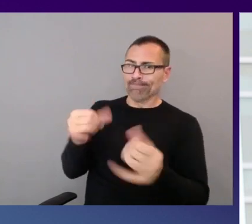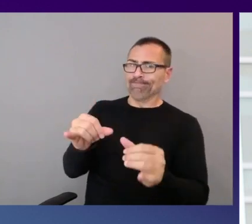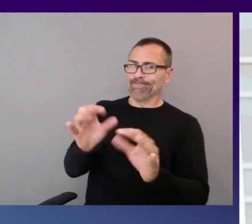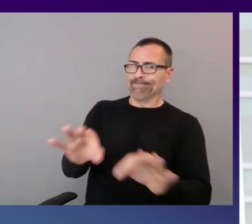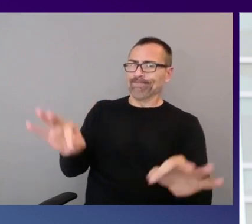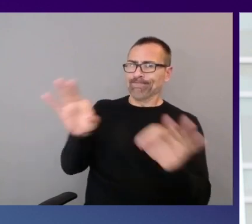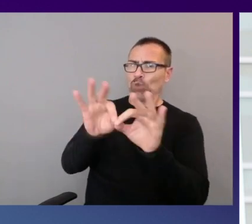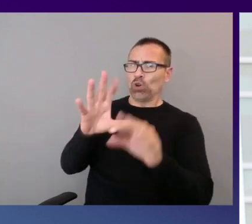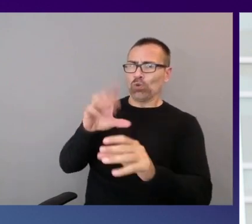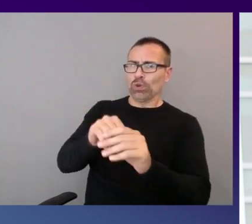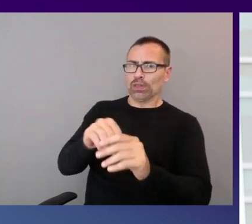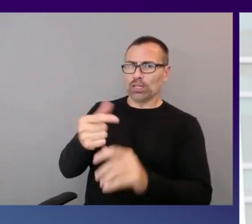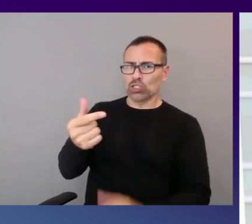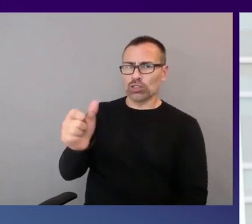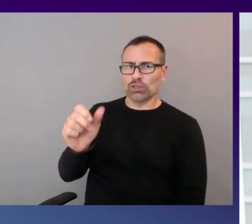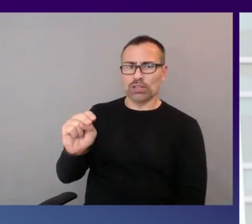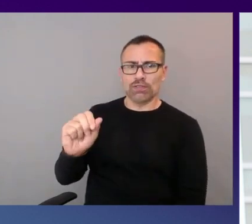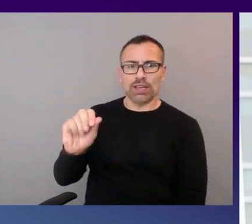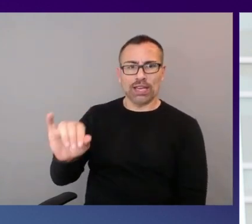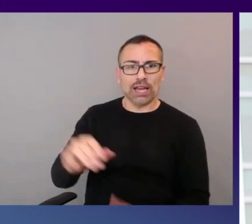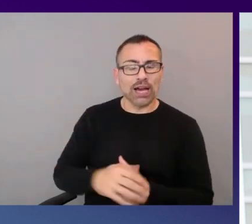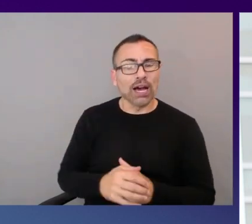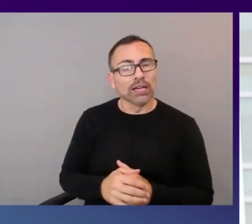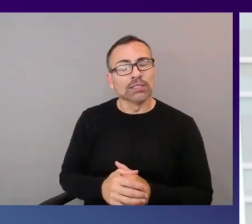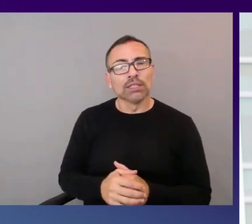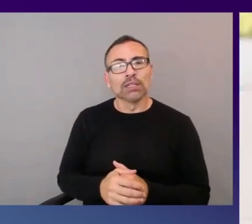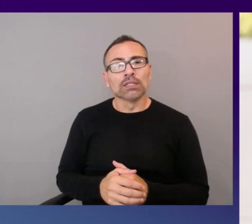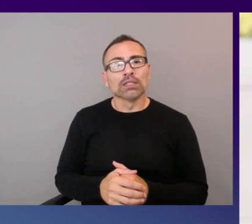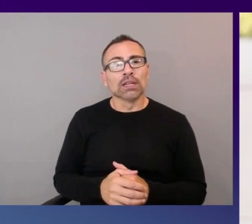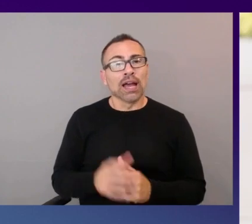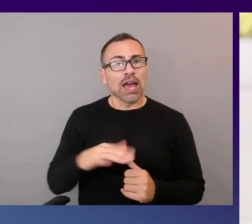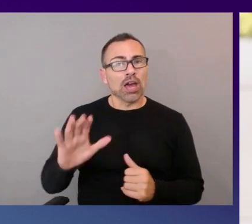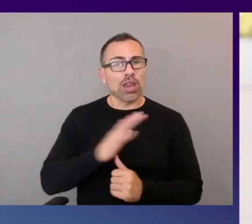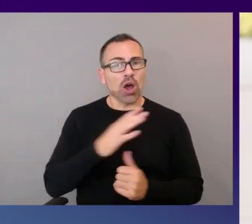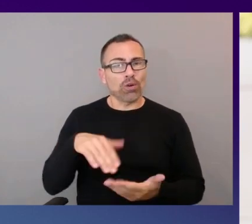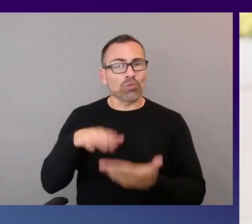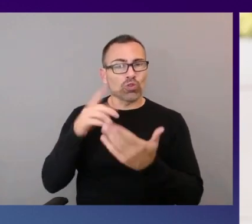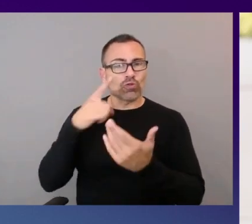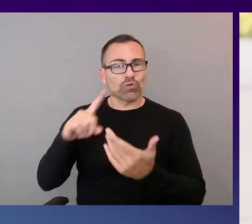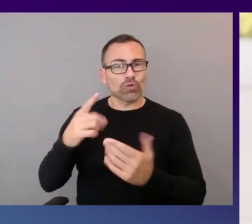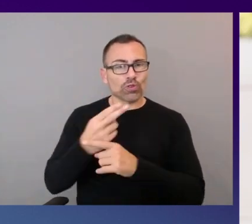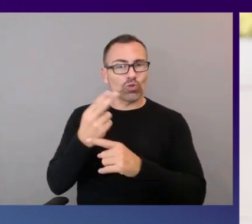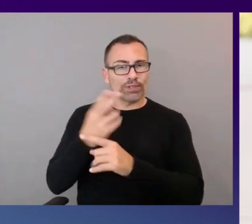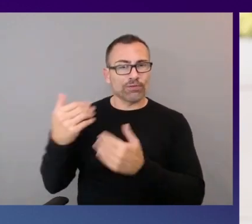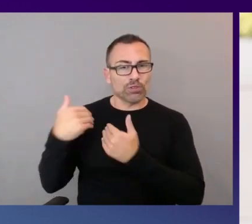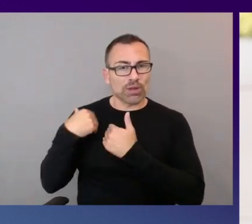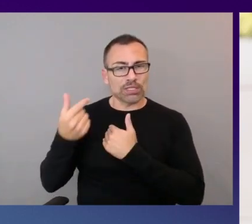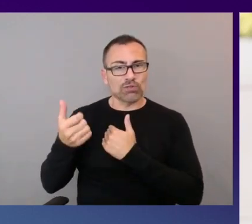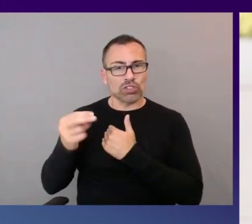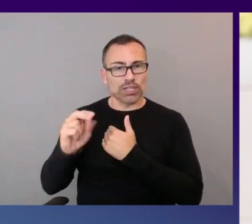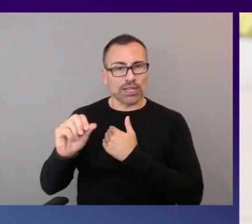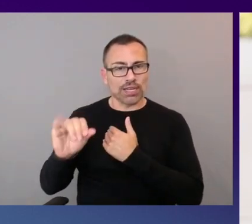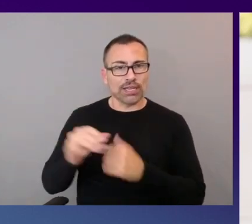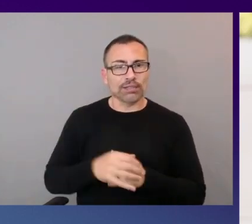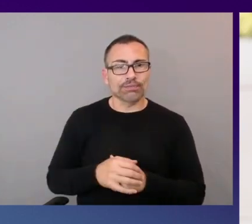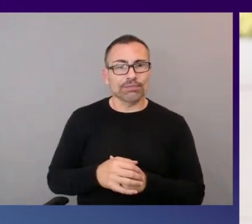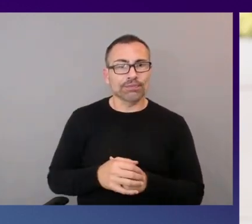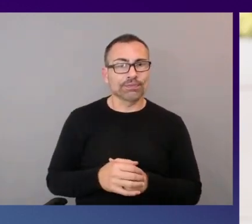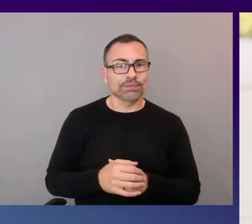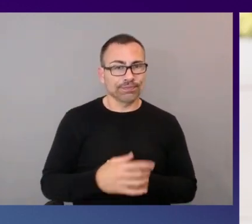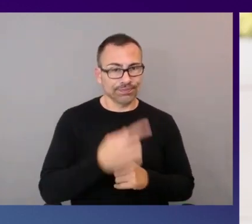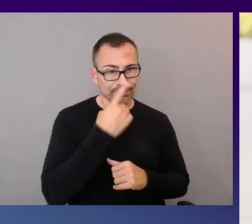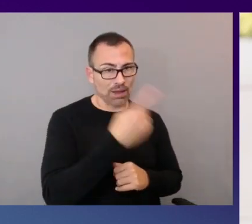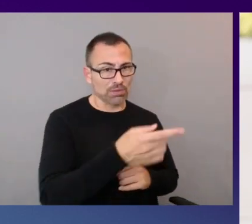part in our overall responsible AI approach as well. Absolutely. Another area of concern from CISOs, you